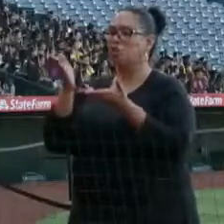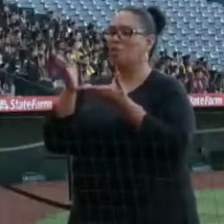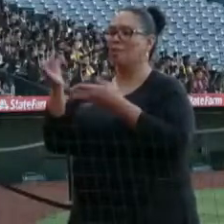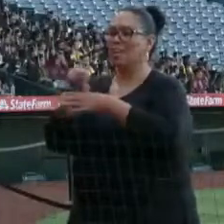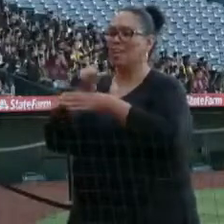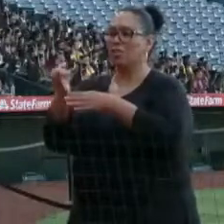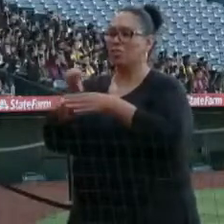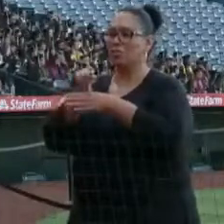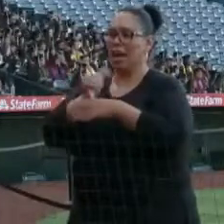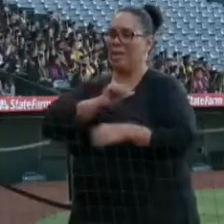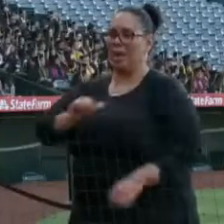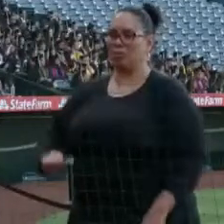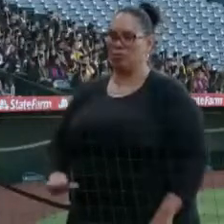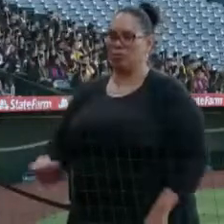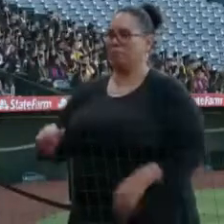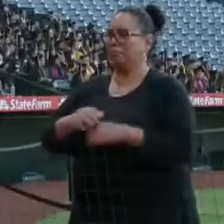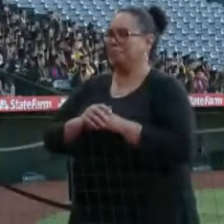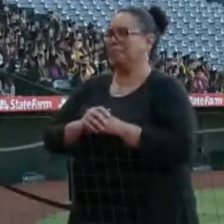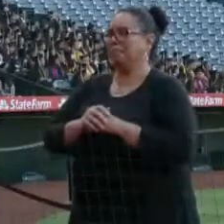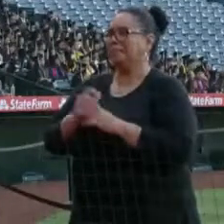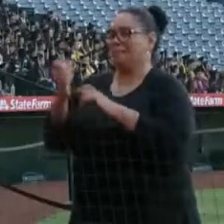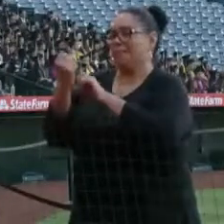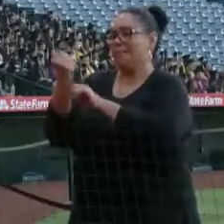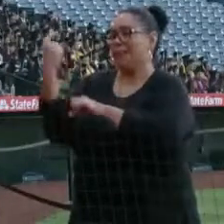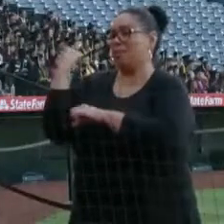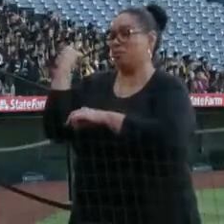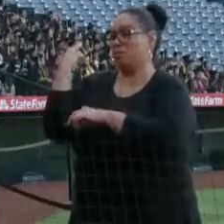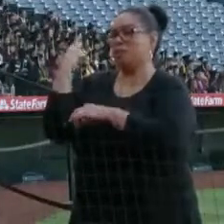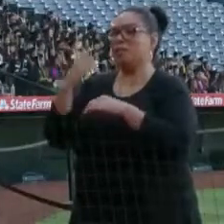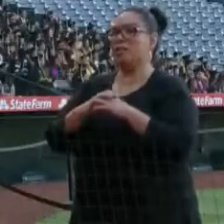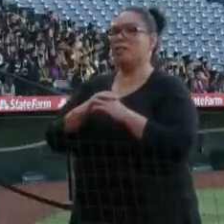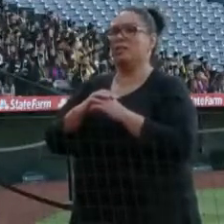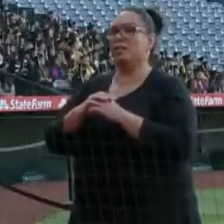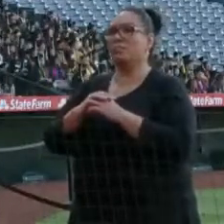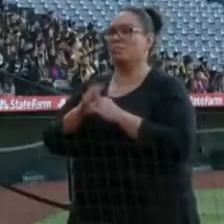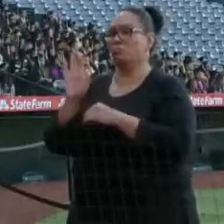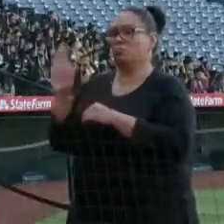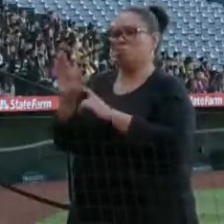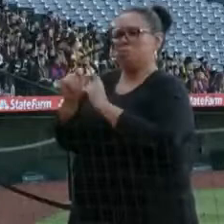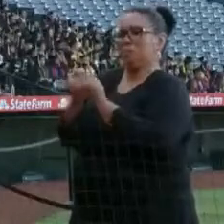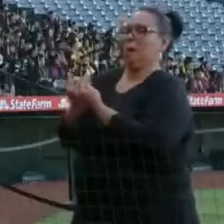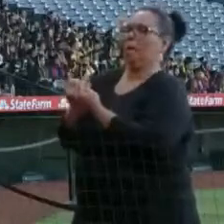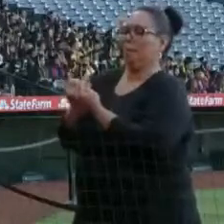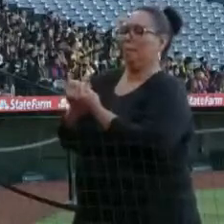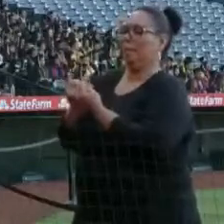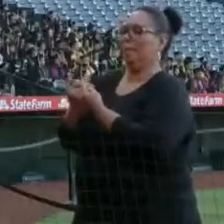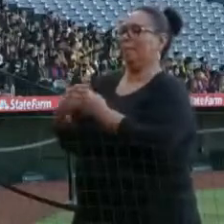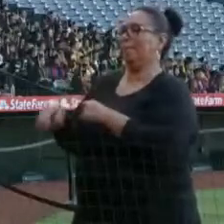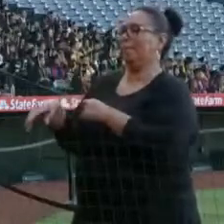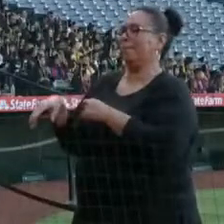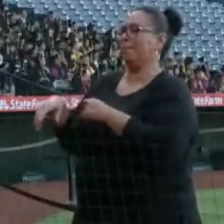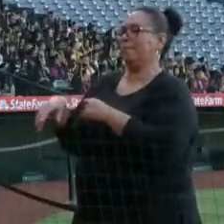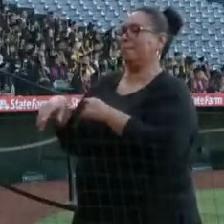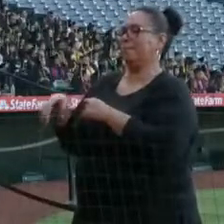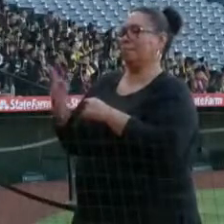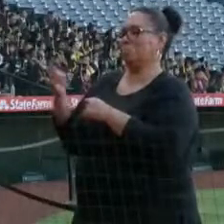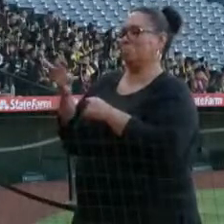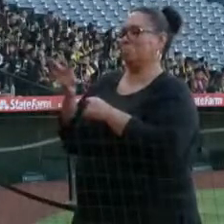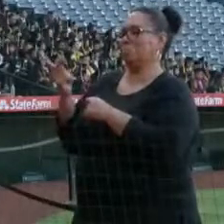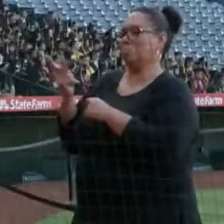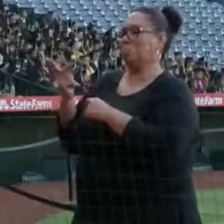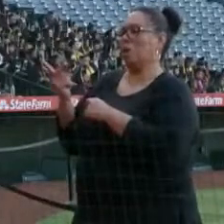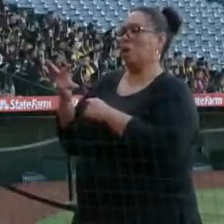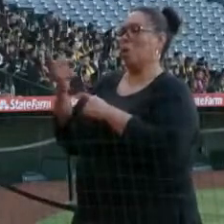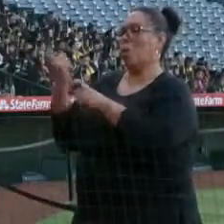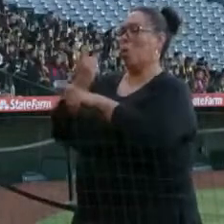internship ambassador. Last year, along with her teammate, Barry Klein, Elise won the Moot